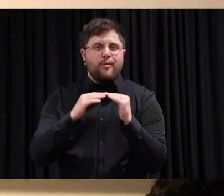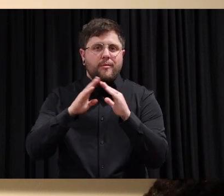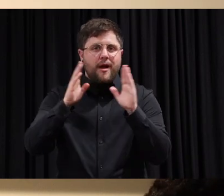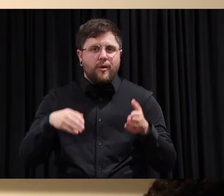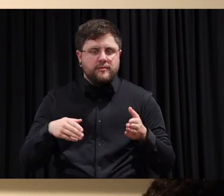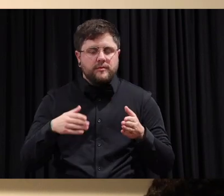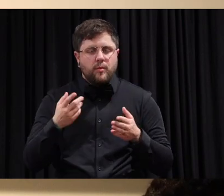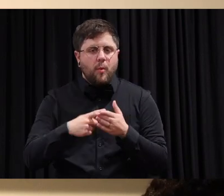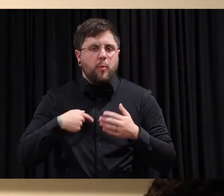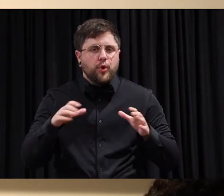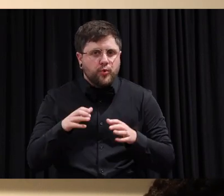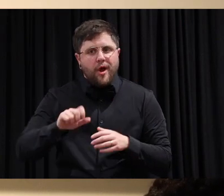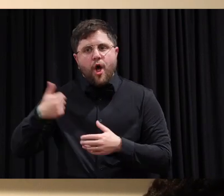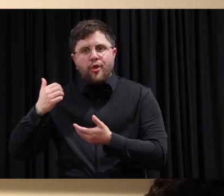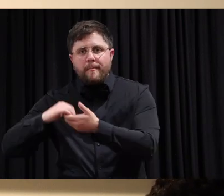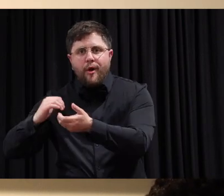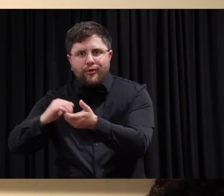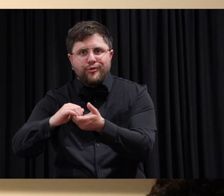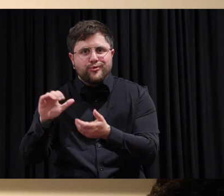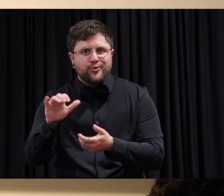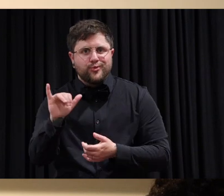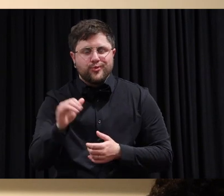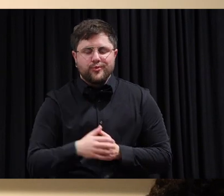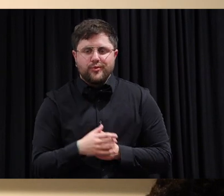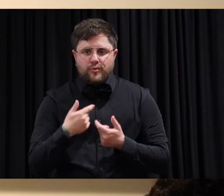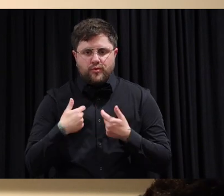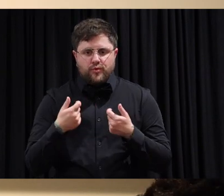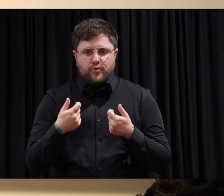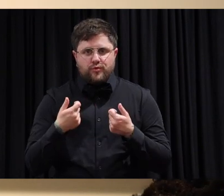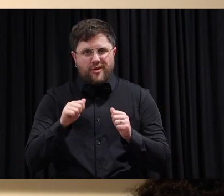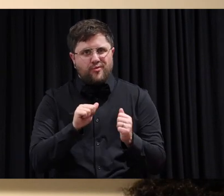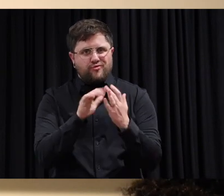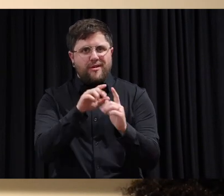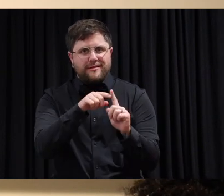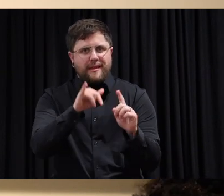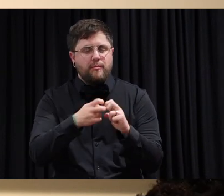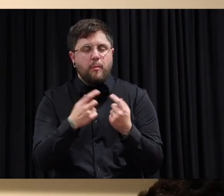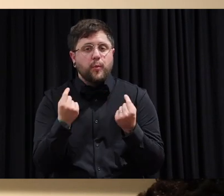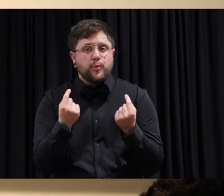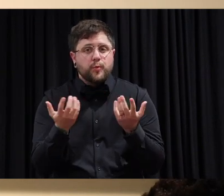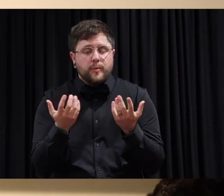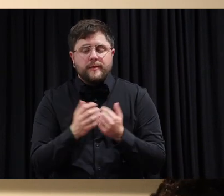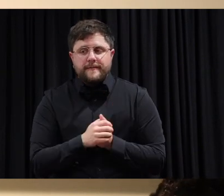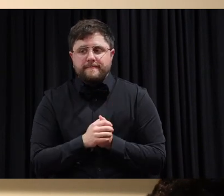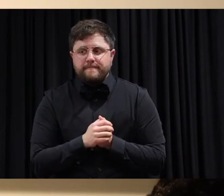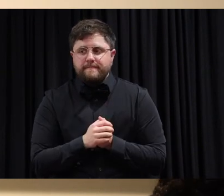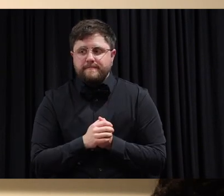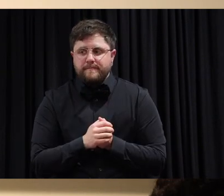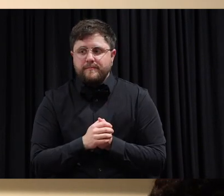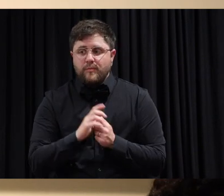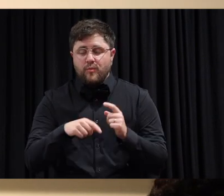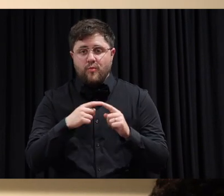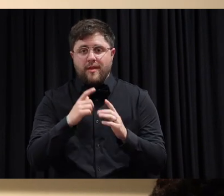partner organizations are doing, peers and competitors are doing to try to address it, is when all the